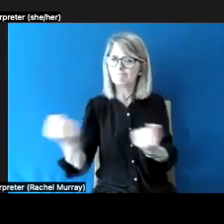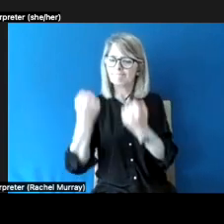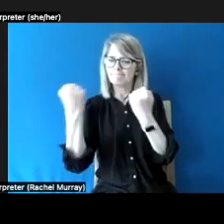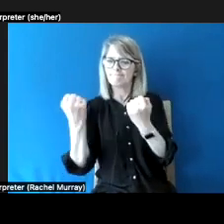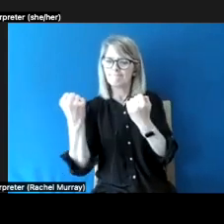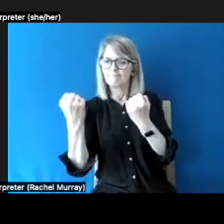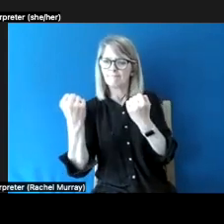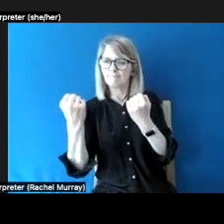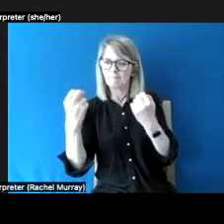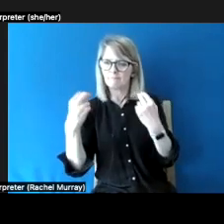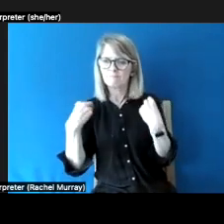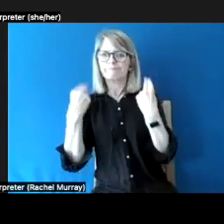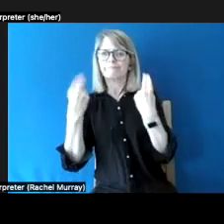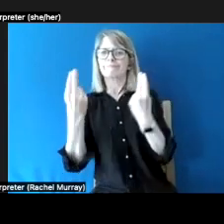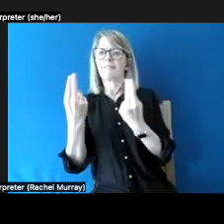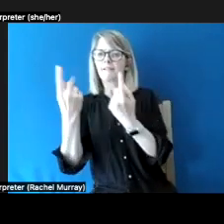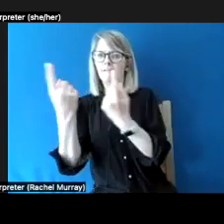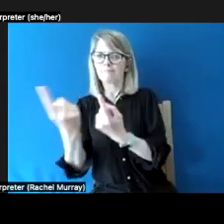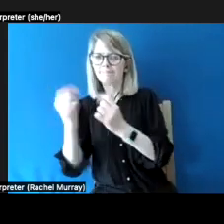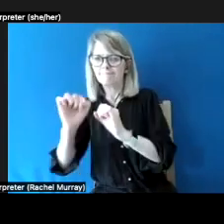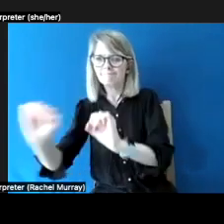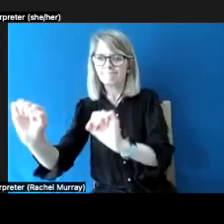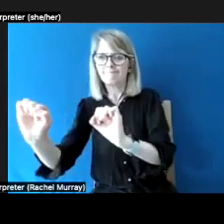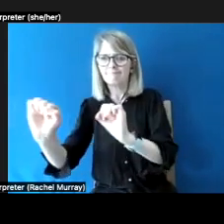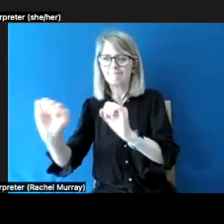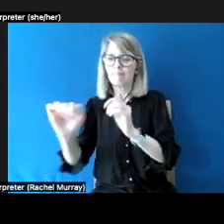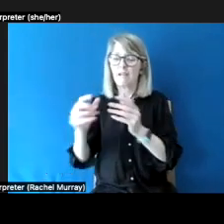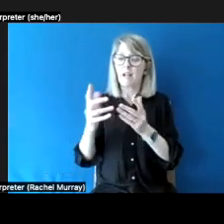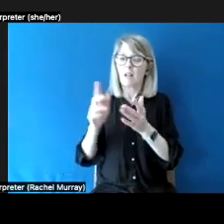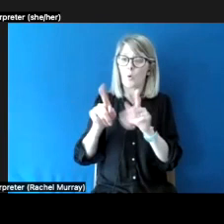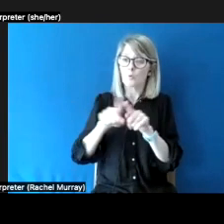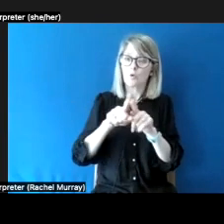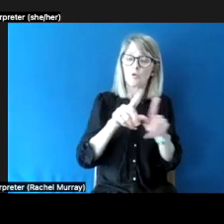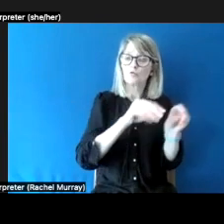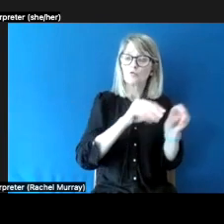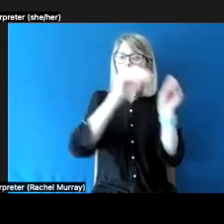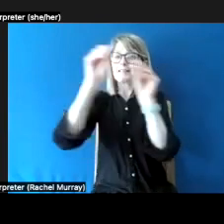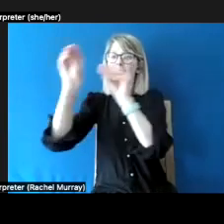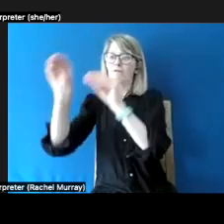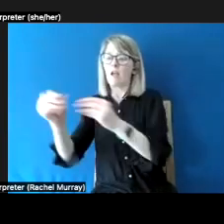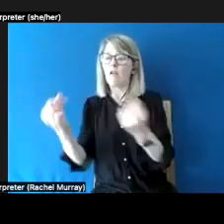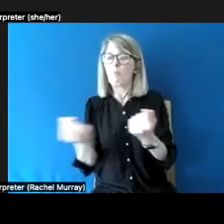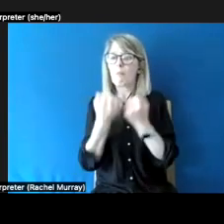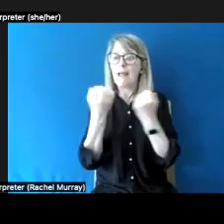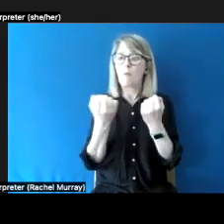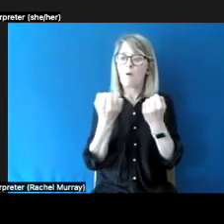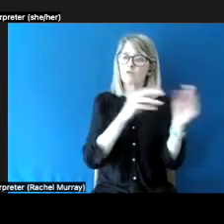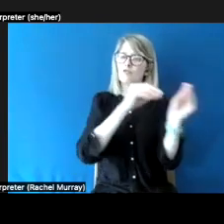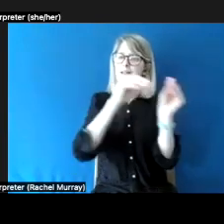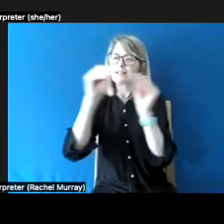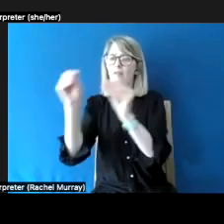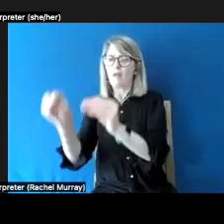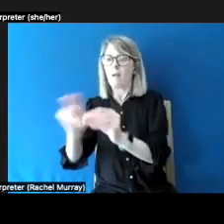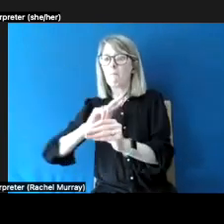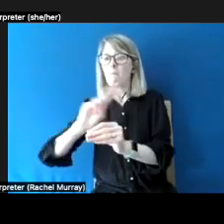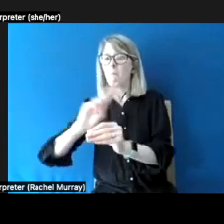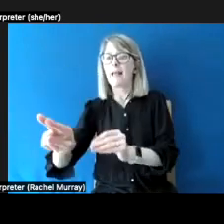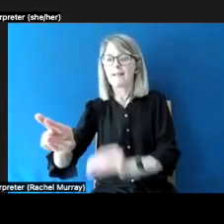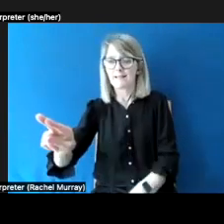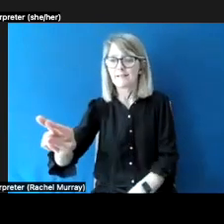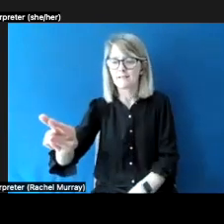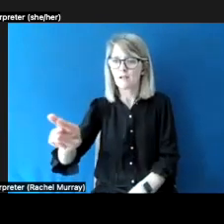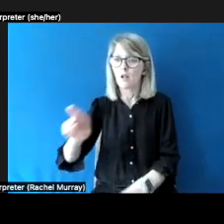a process often referred to as transfer of power. So you're recognizing, yes, there has